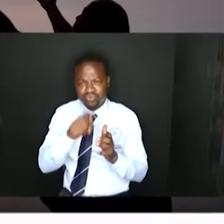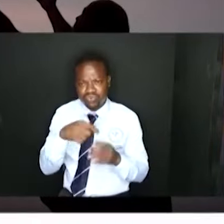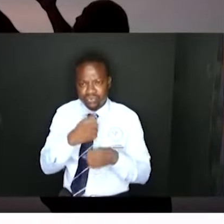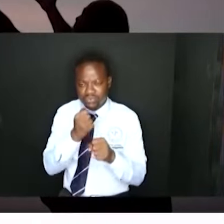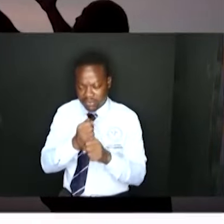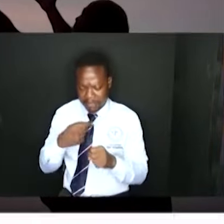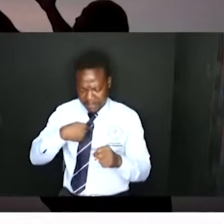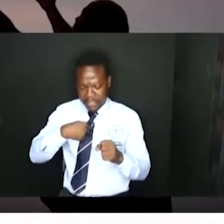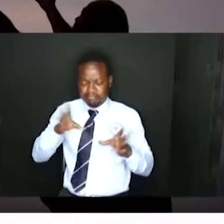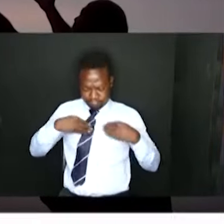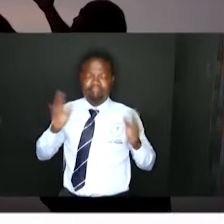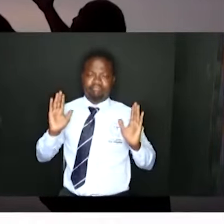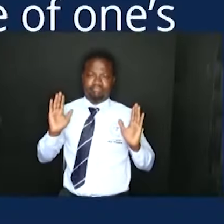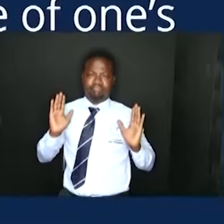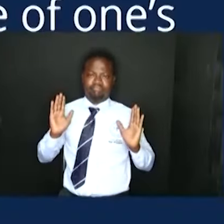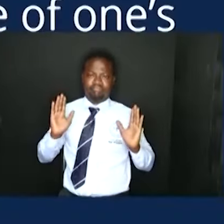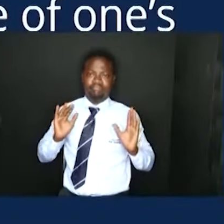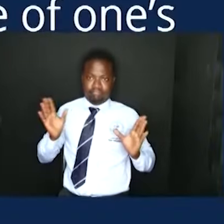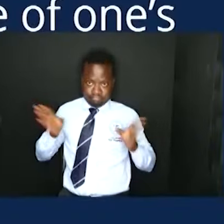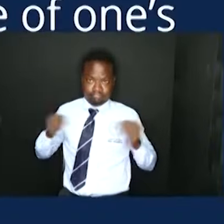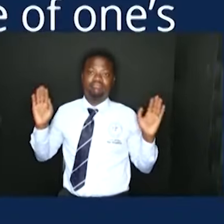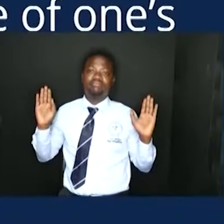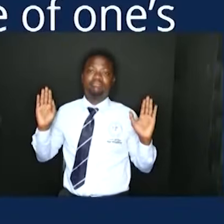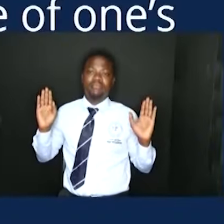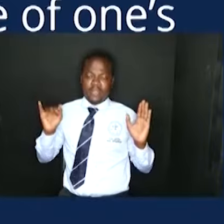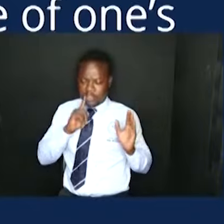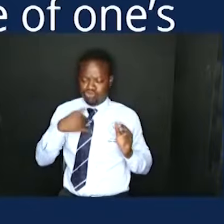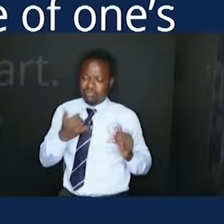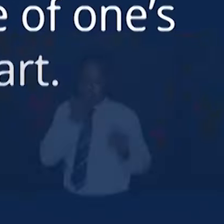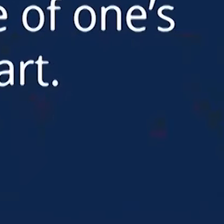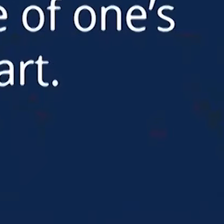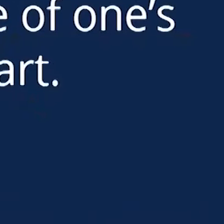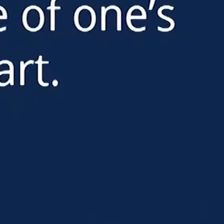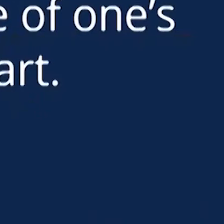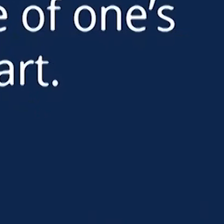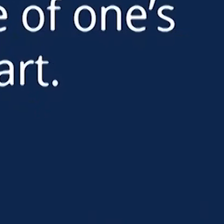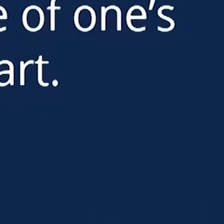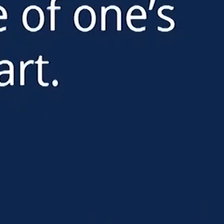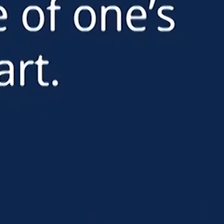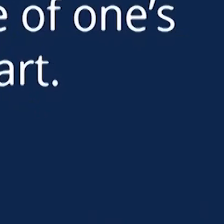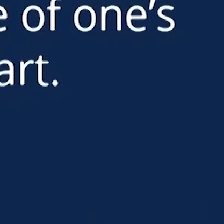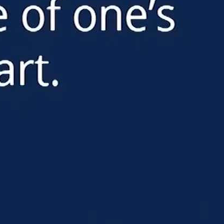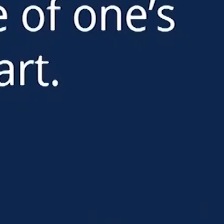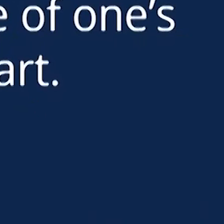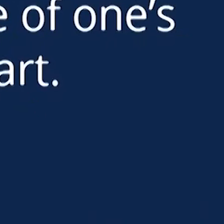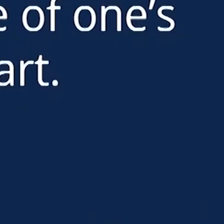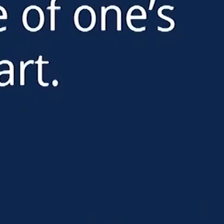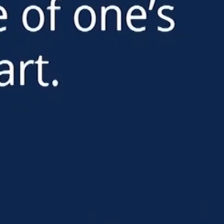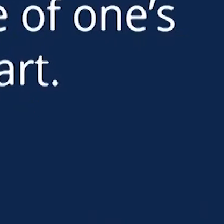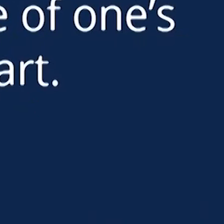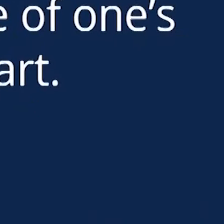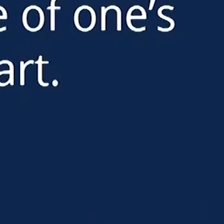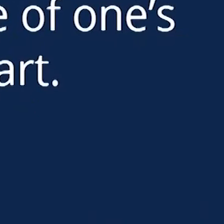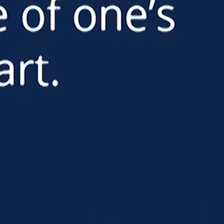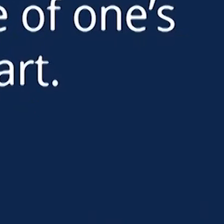say nipana jiatum and admit. Na well who say by way